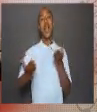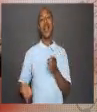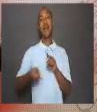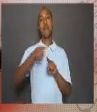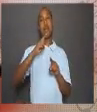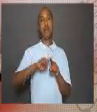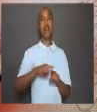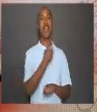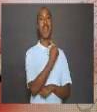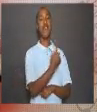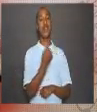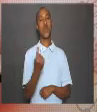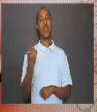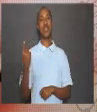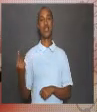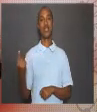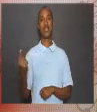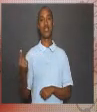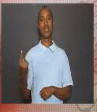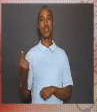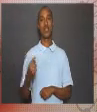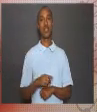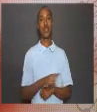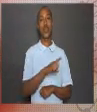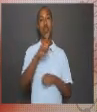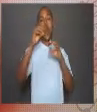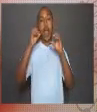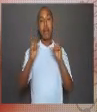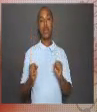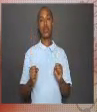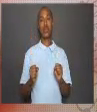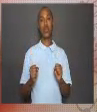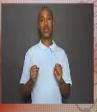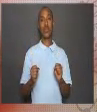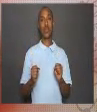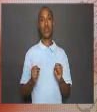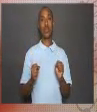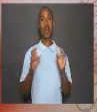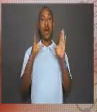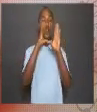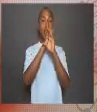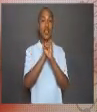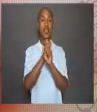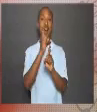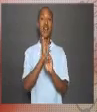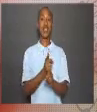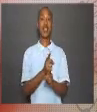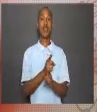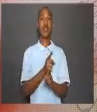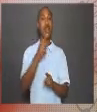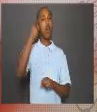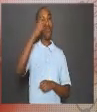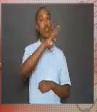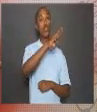Welcome back, everyone. Were you able to come up with answers to